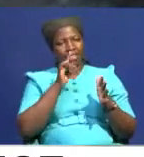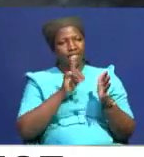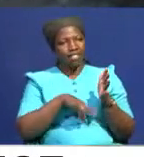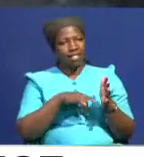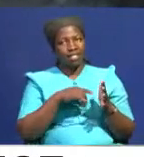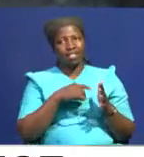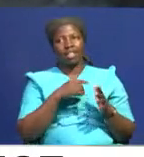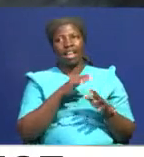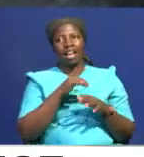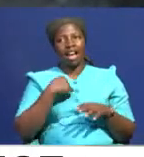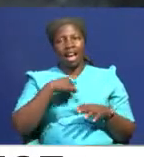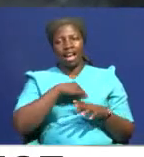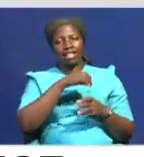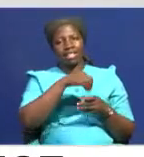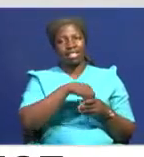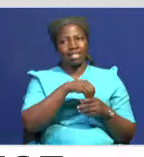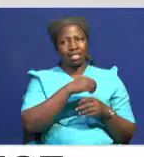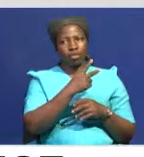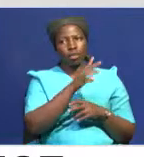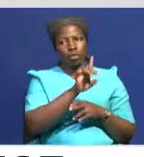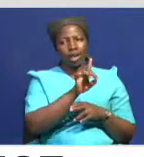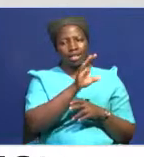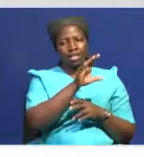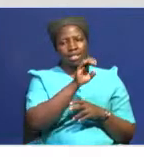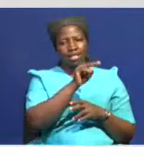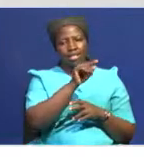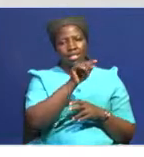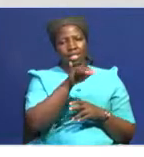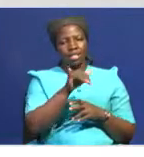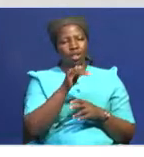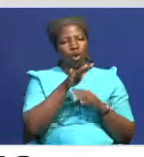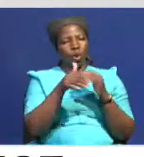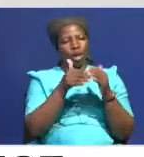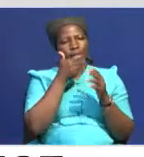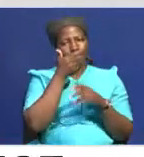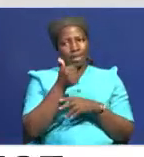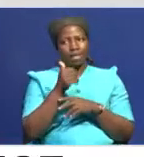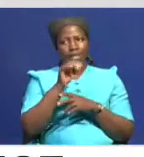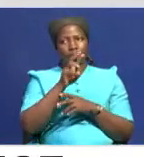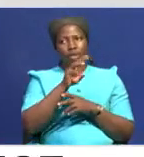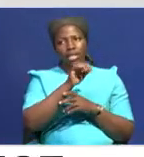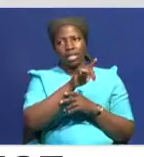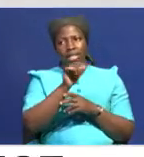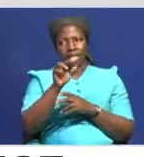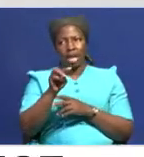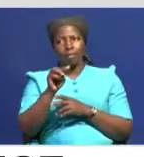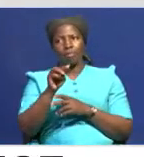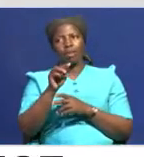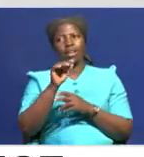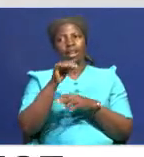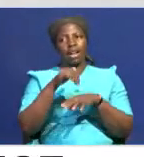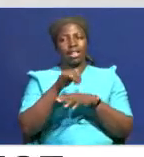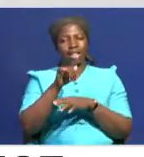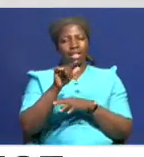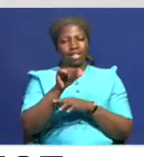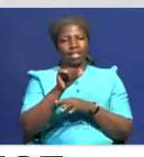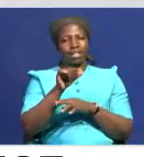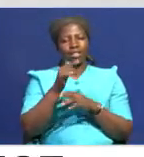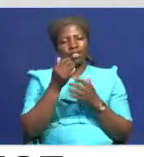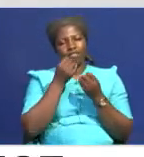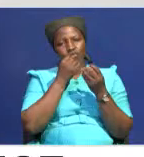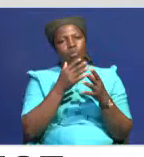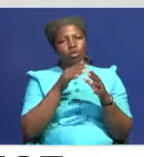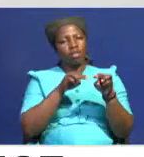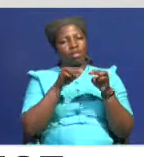century. Wishing you all the best. Yes. William Kamore, Content Manager at LG, giving us an insight in